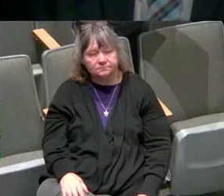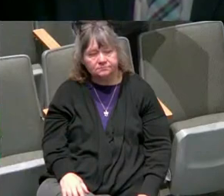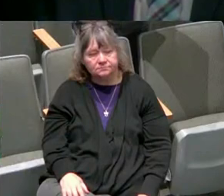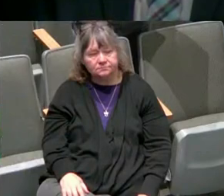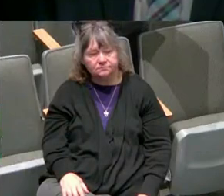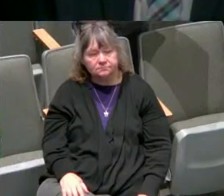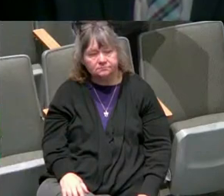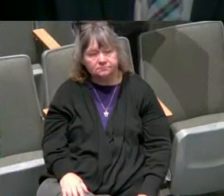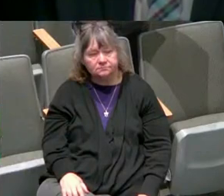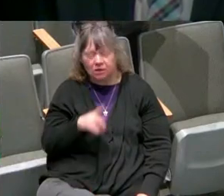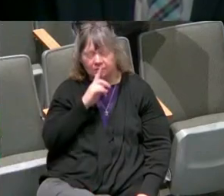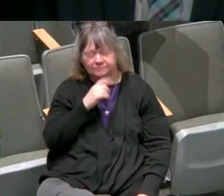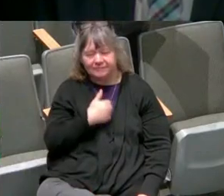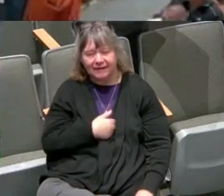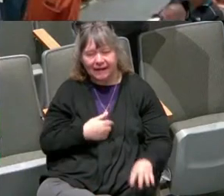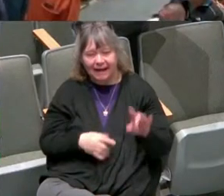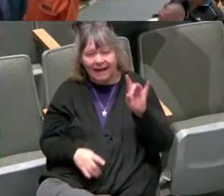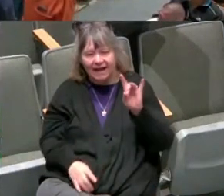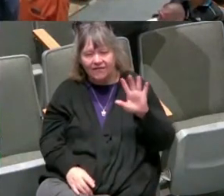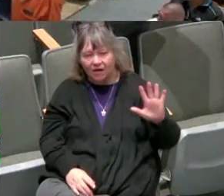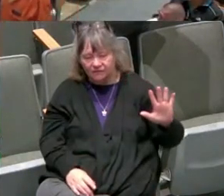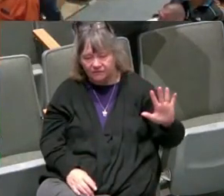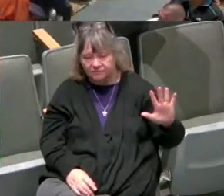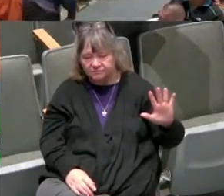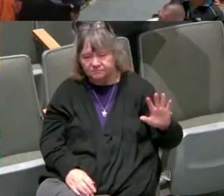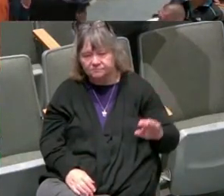85. thank you